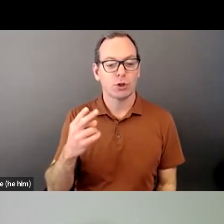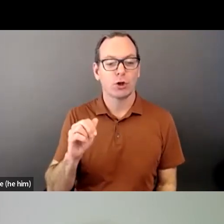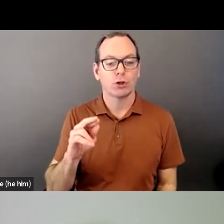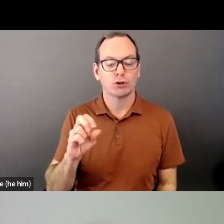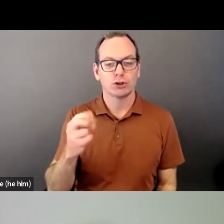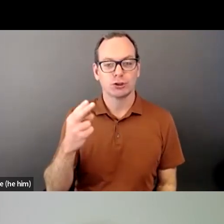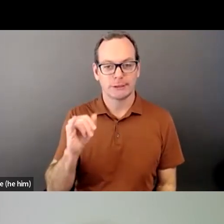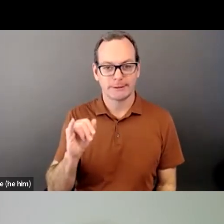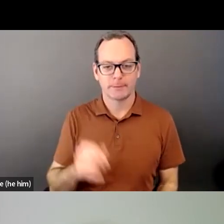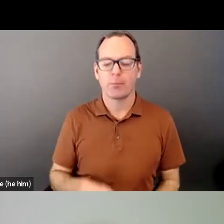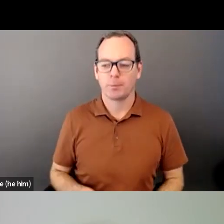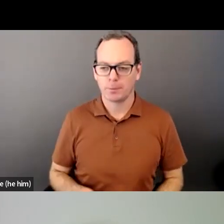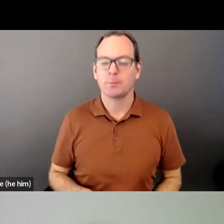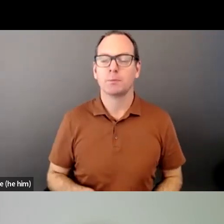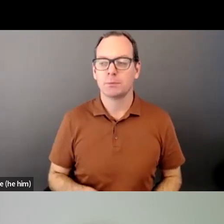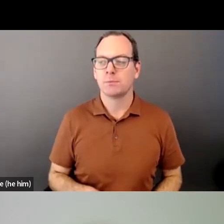an environment